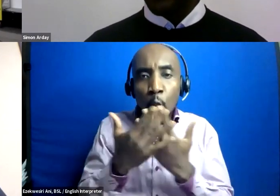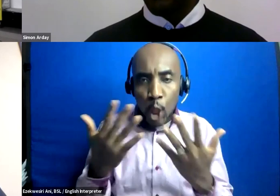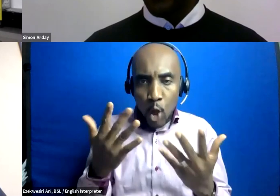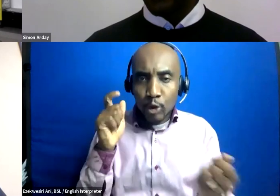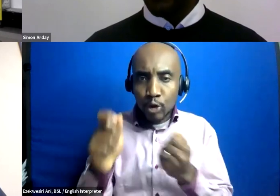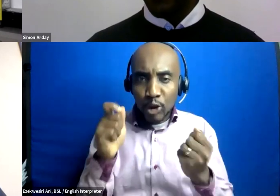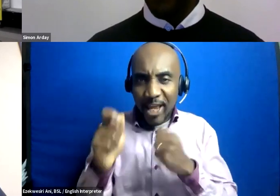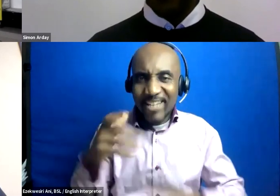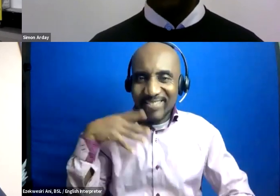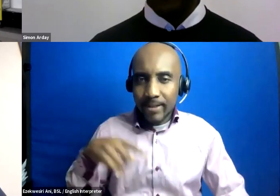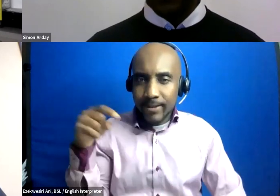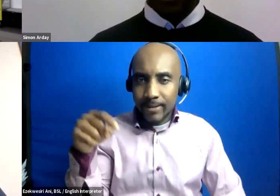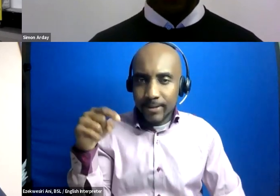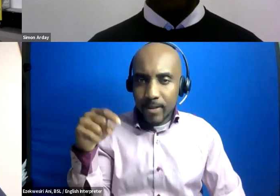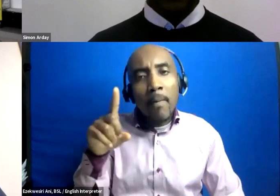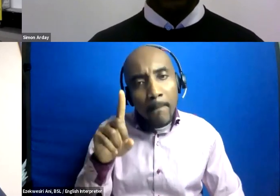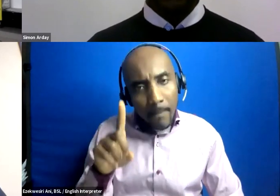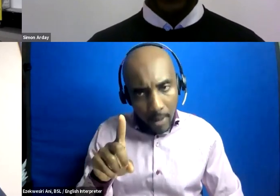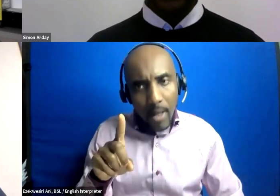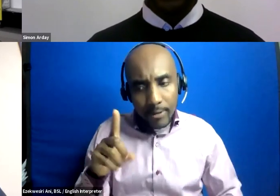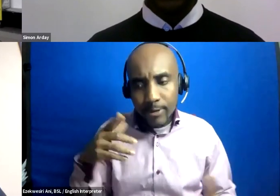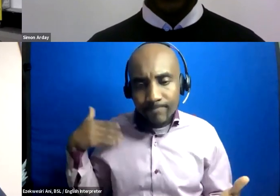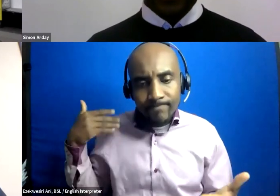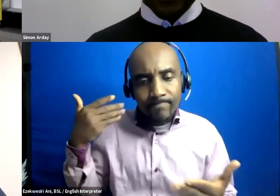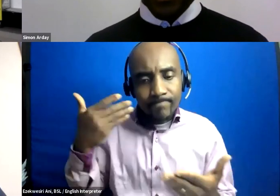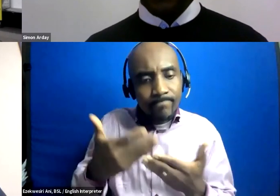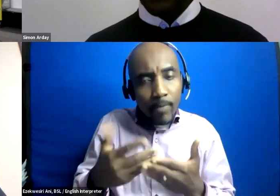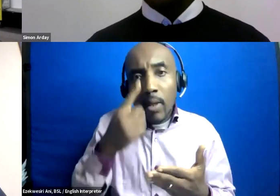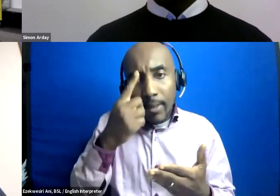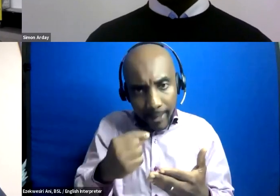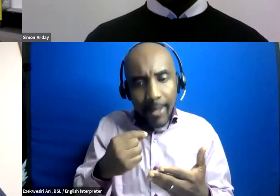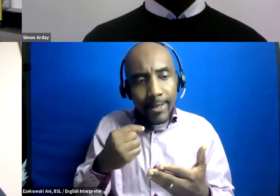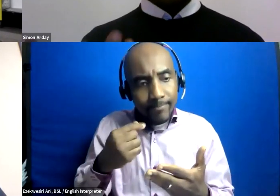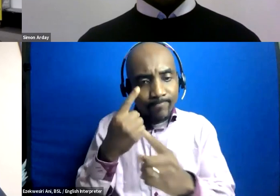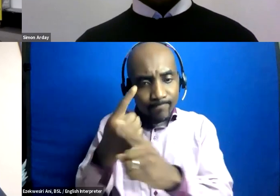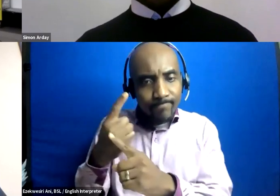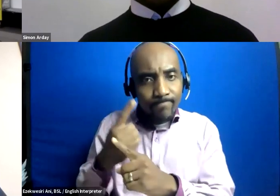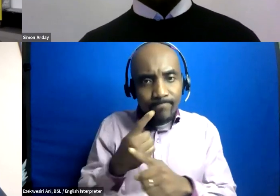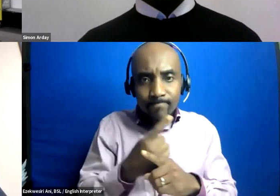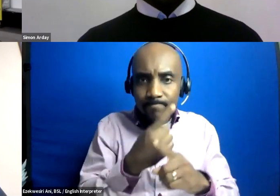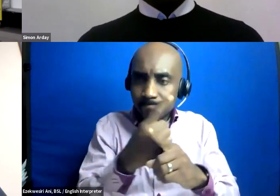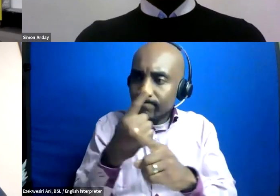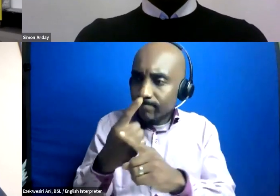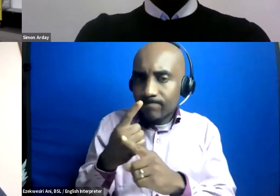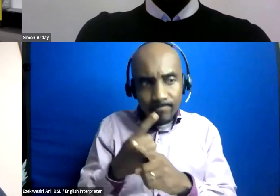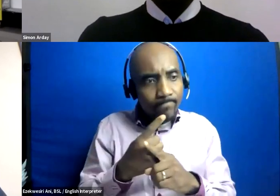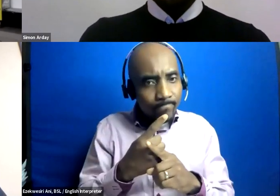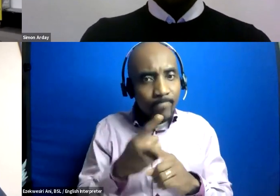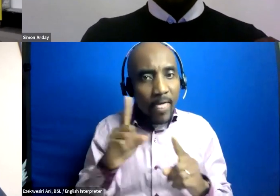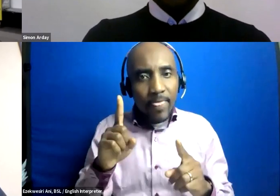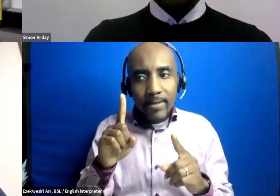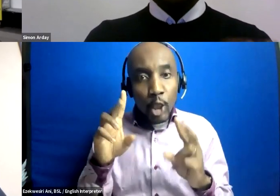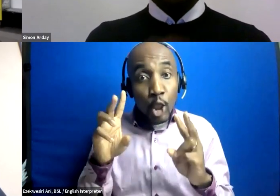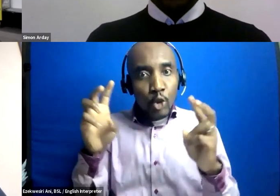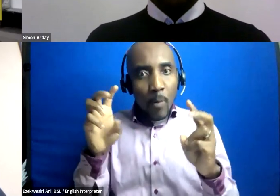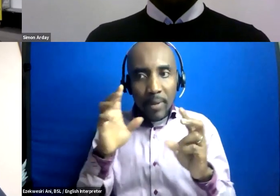where we can kind of have or start having these conversations and start kind of talking about that elephant in the room, which